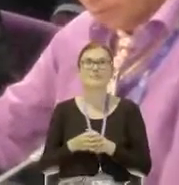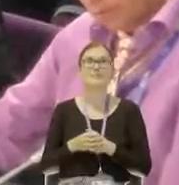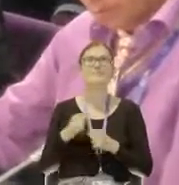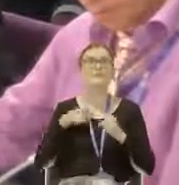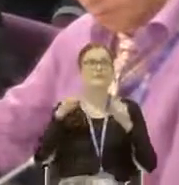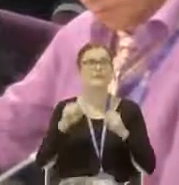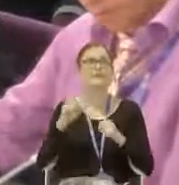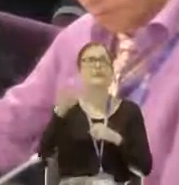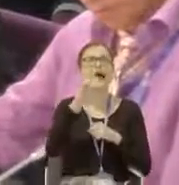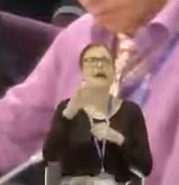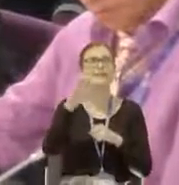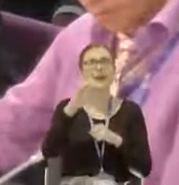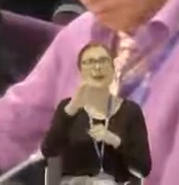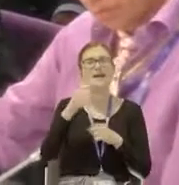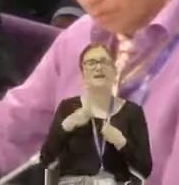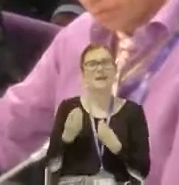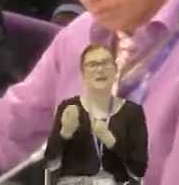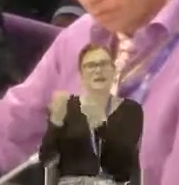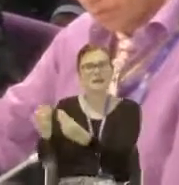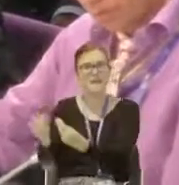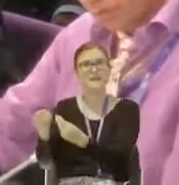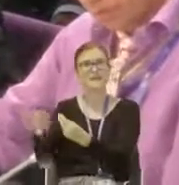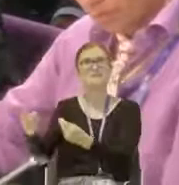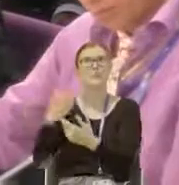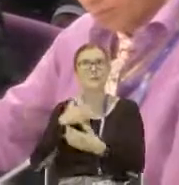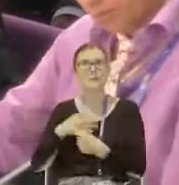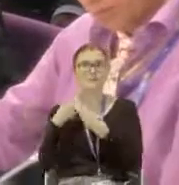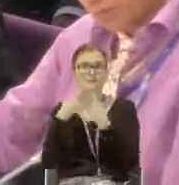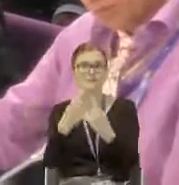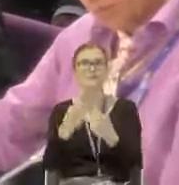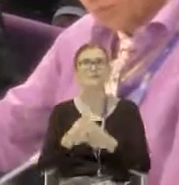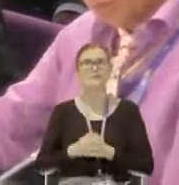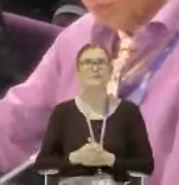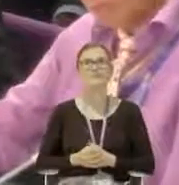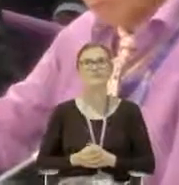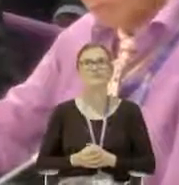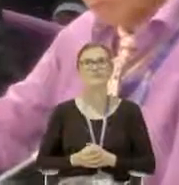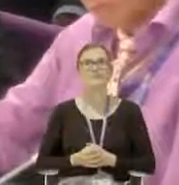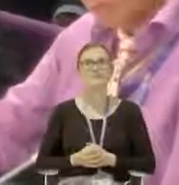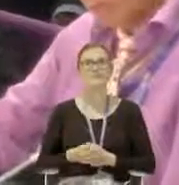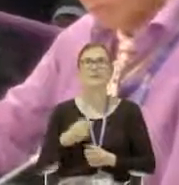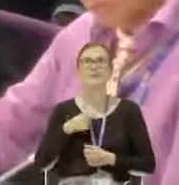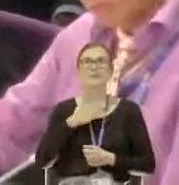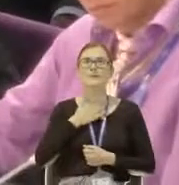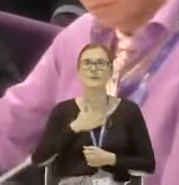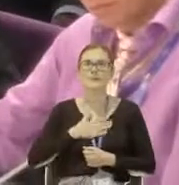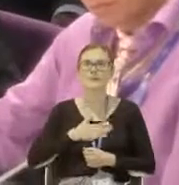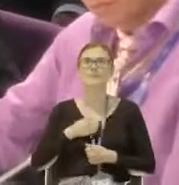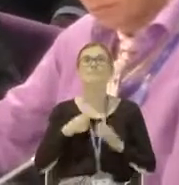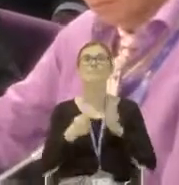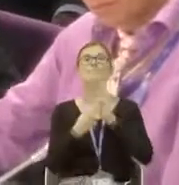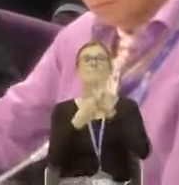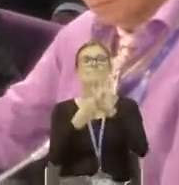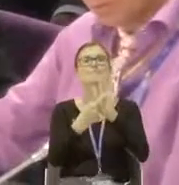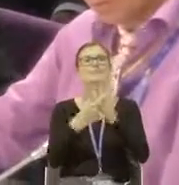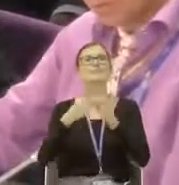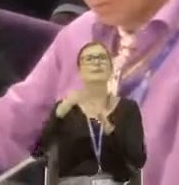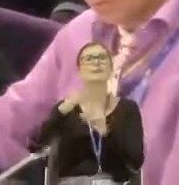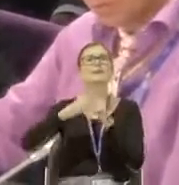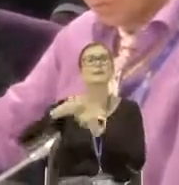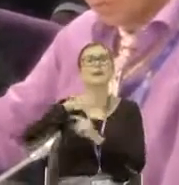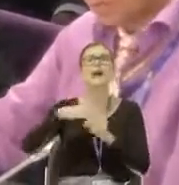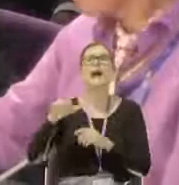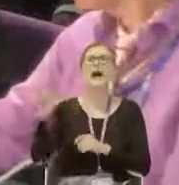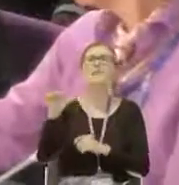exemplify with my case from the Nili in Afghanistan, where I was leading the municipality administration last year